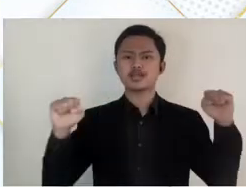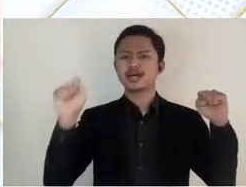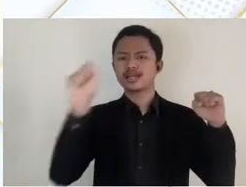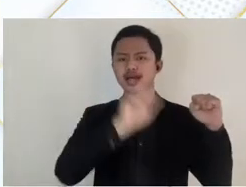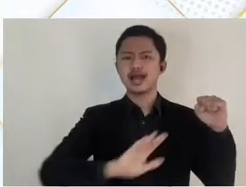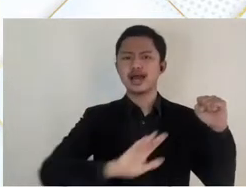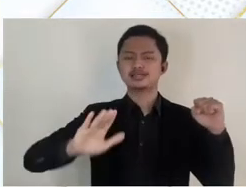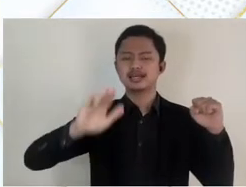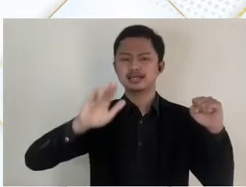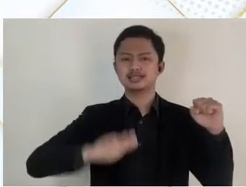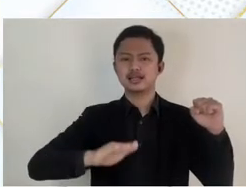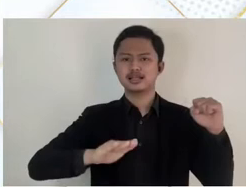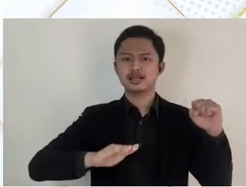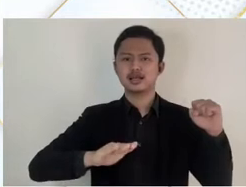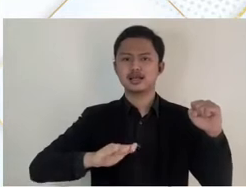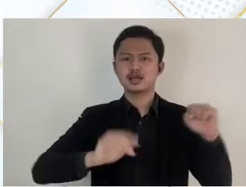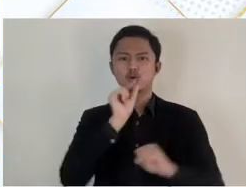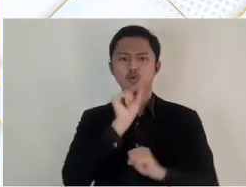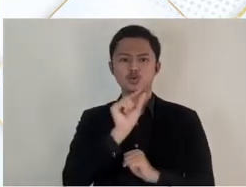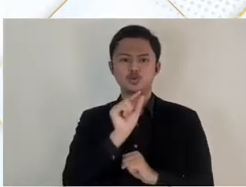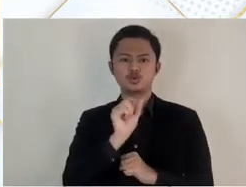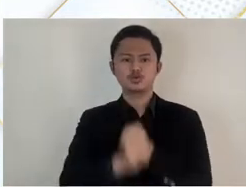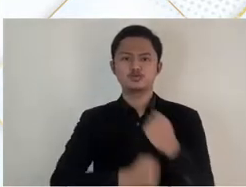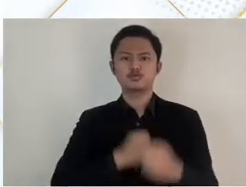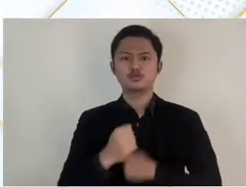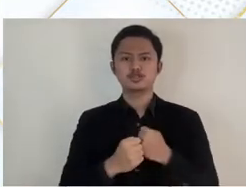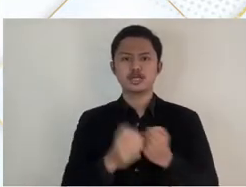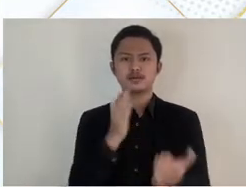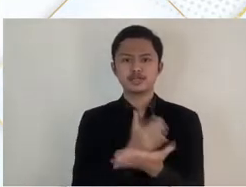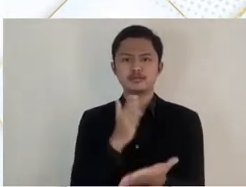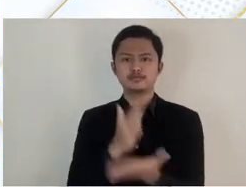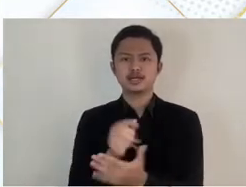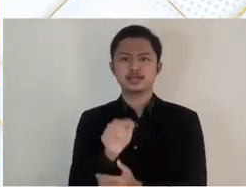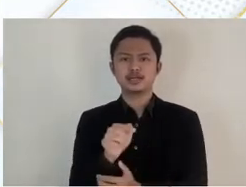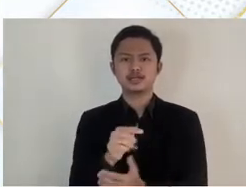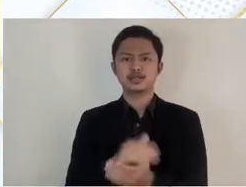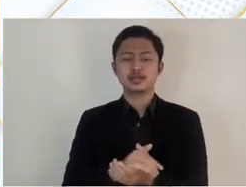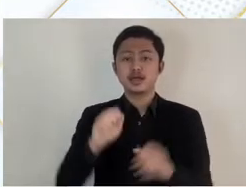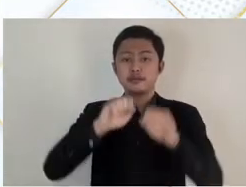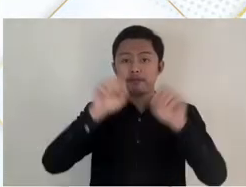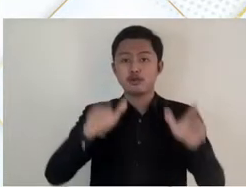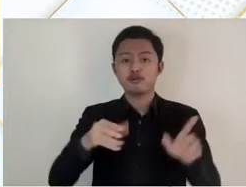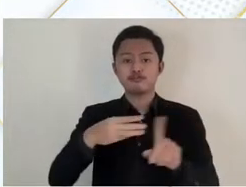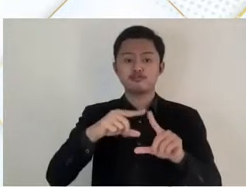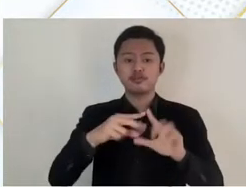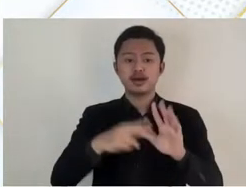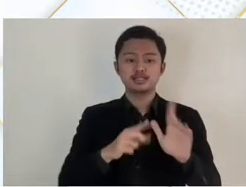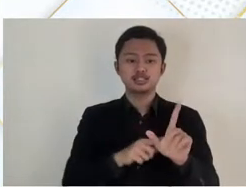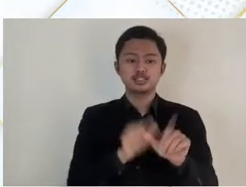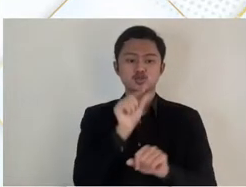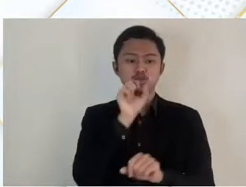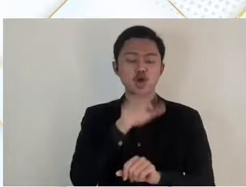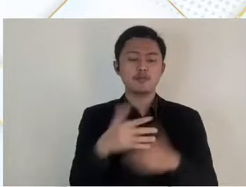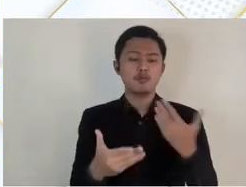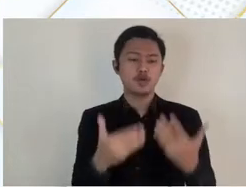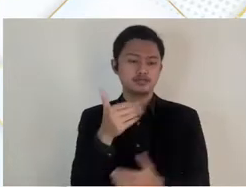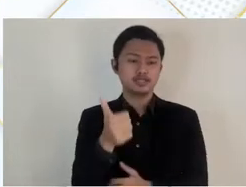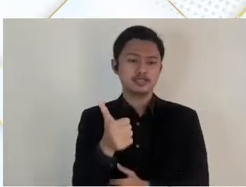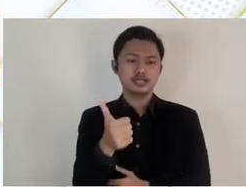region by implementing its foreign policy. I guess Prof. Banyu could also answer to this, but maybe you,